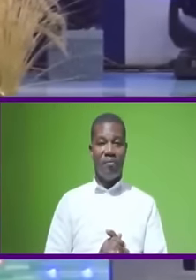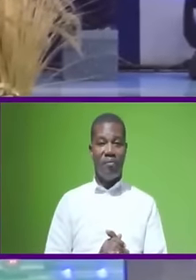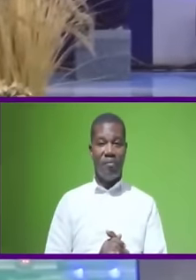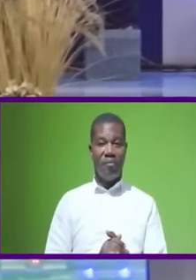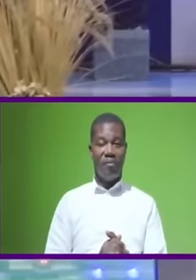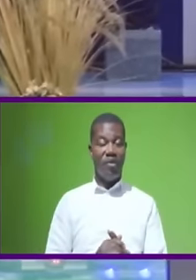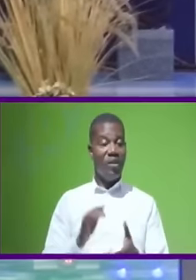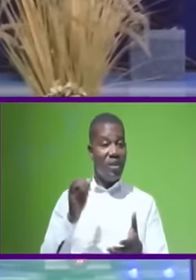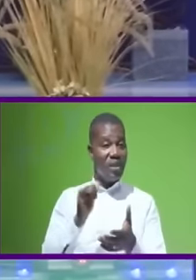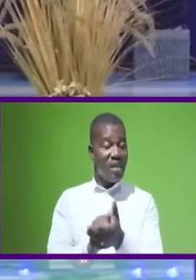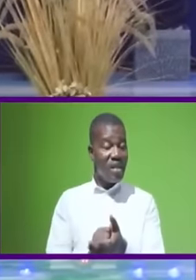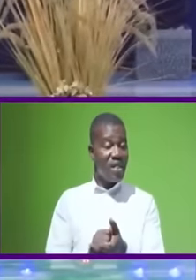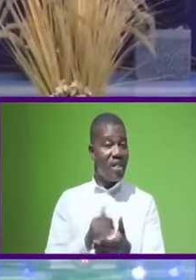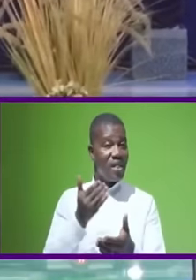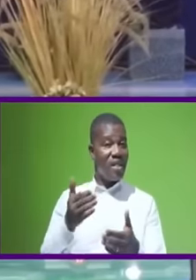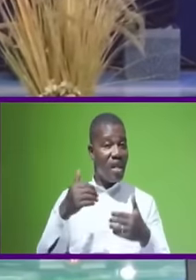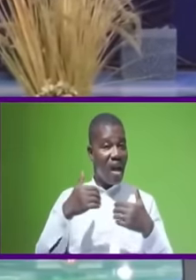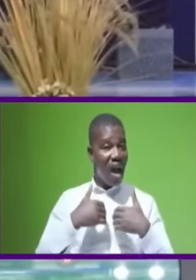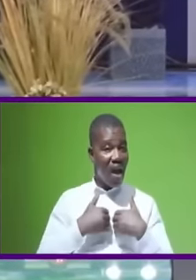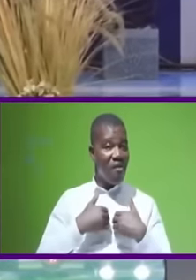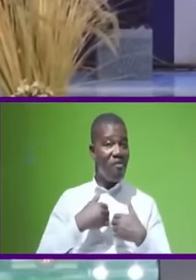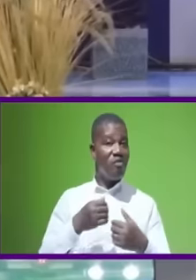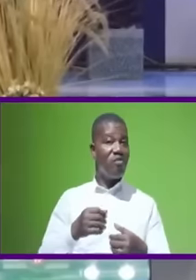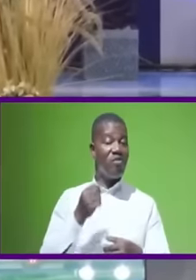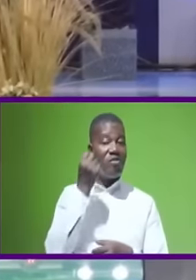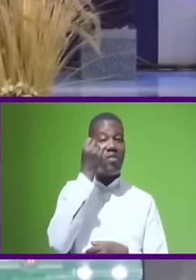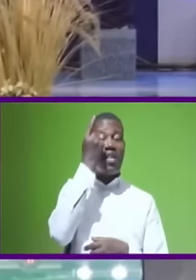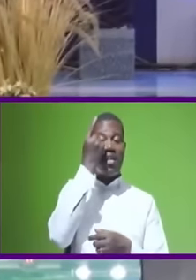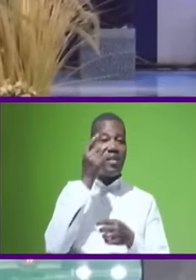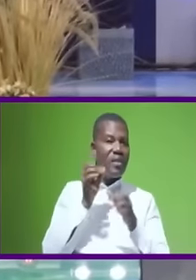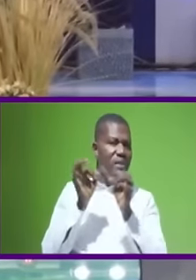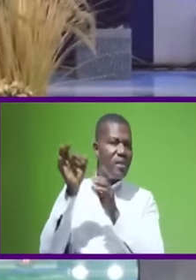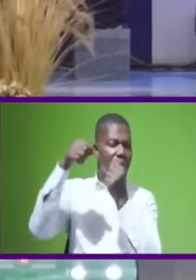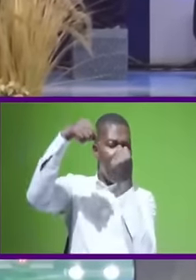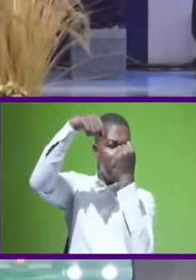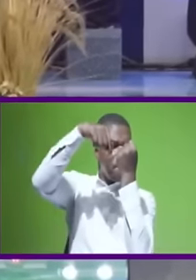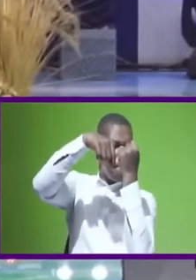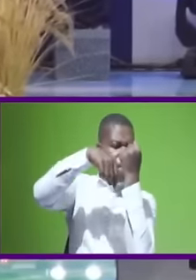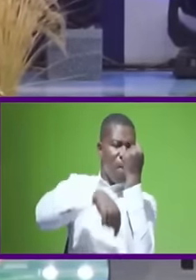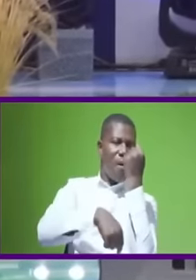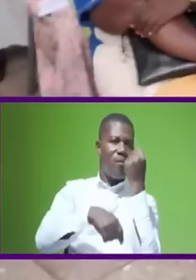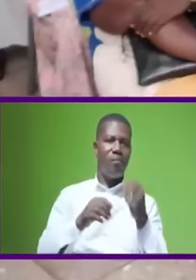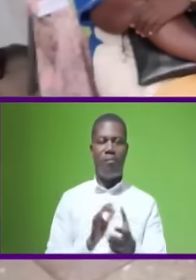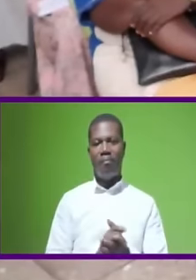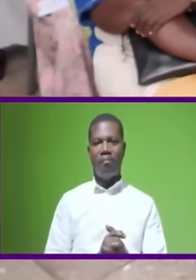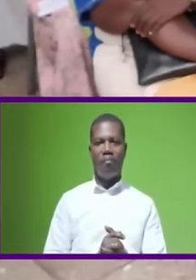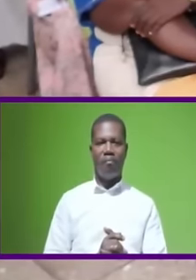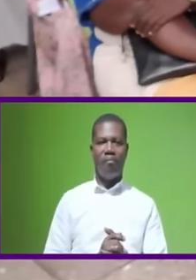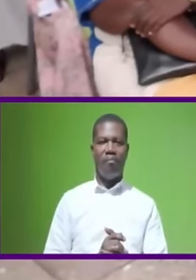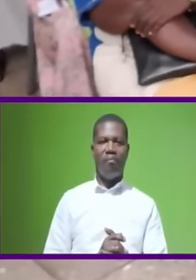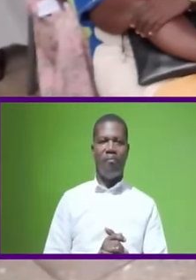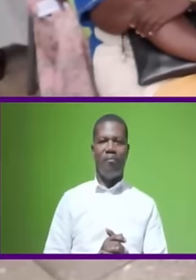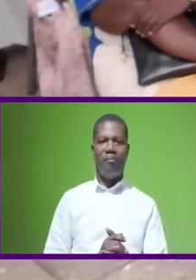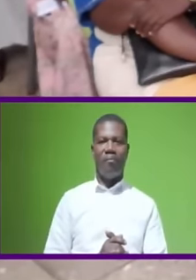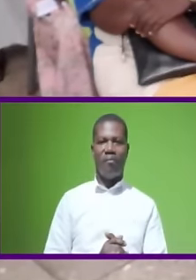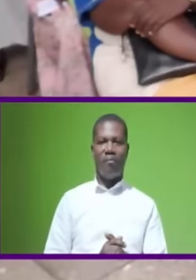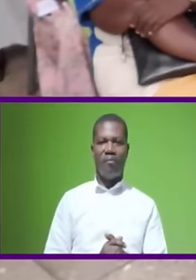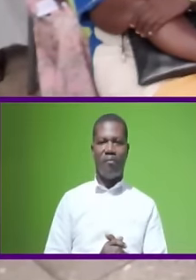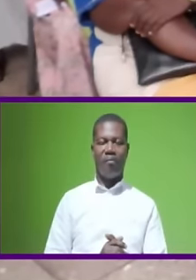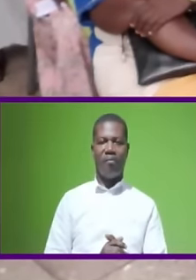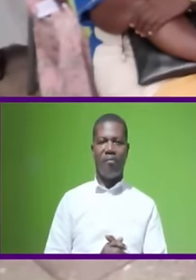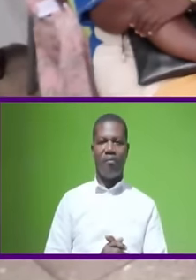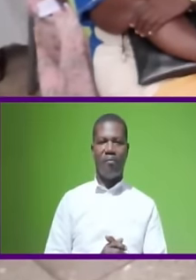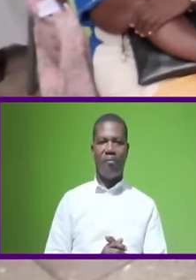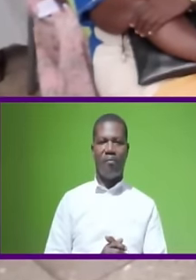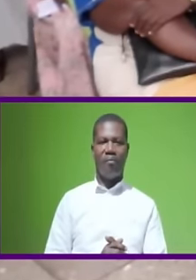enya entiasie enchiremu a emudo. And that thing must also have understanding